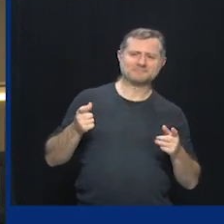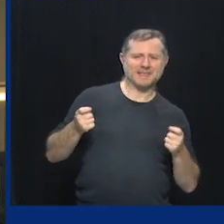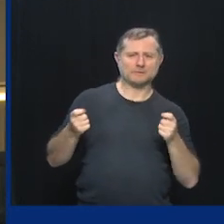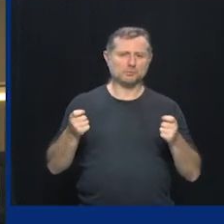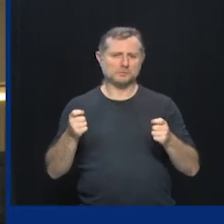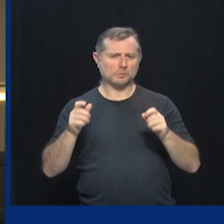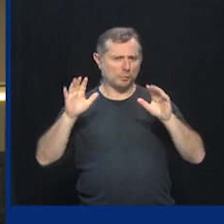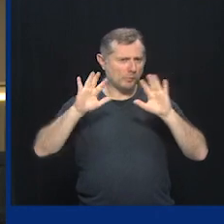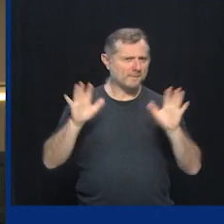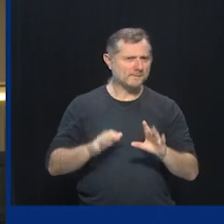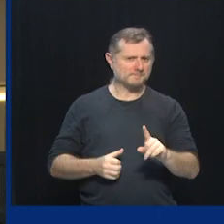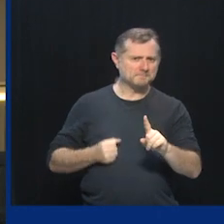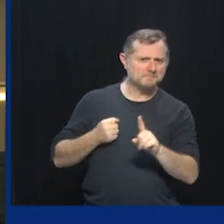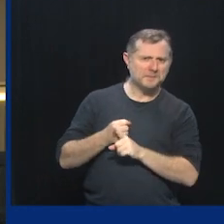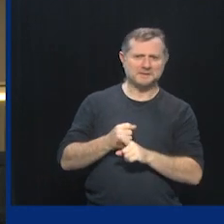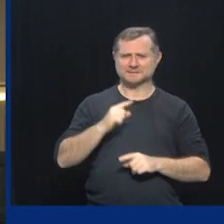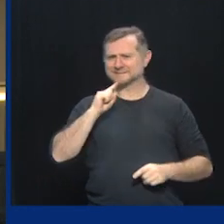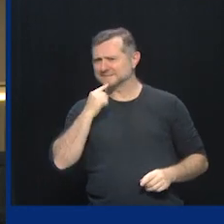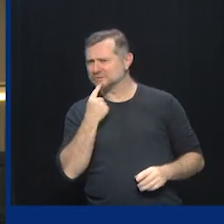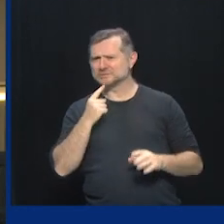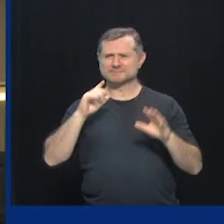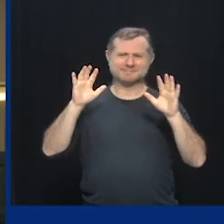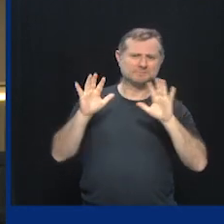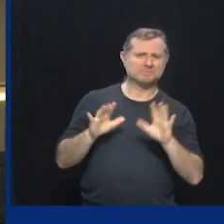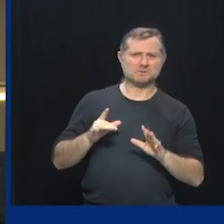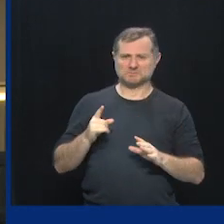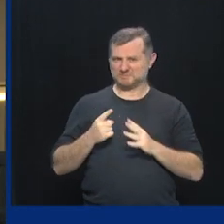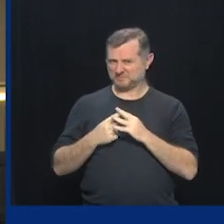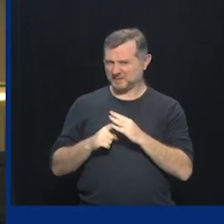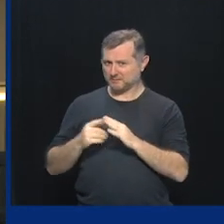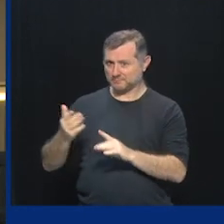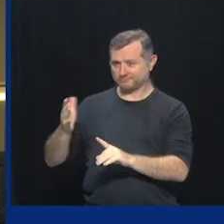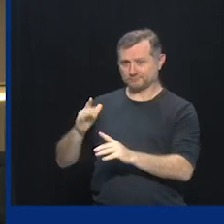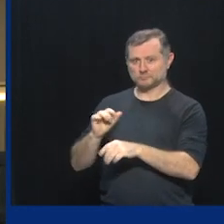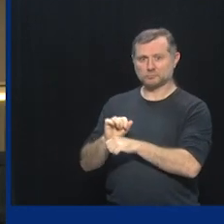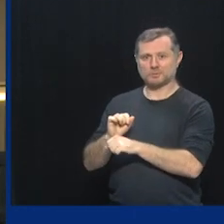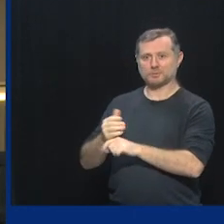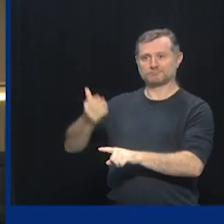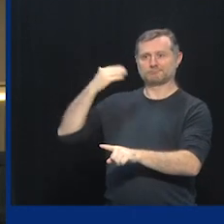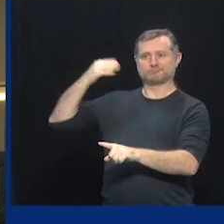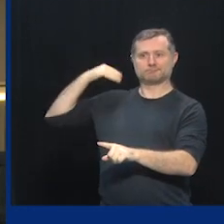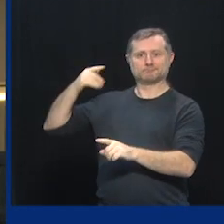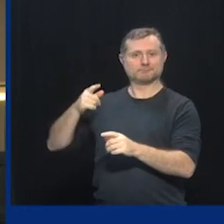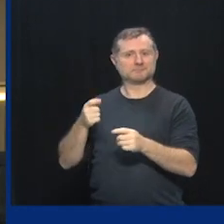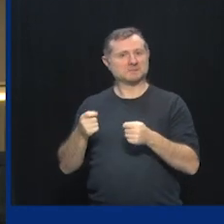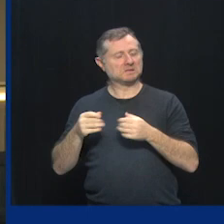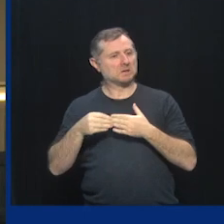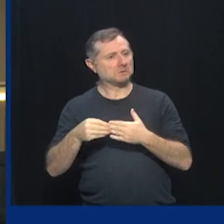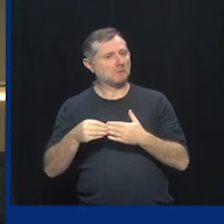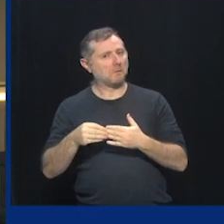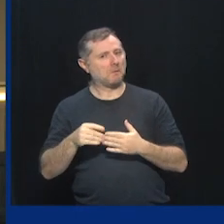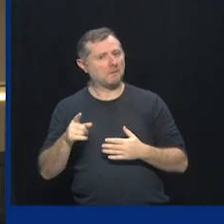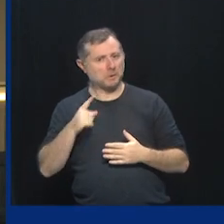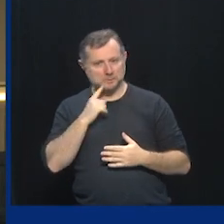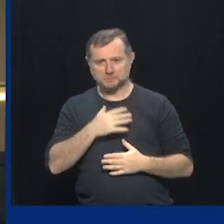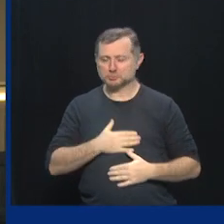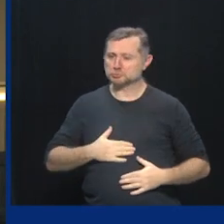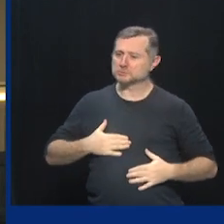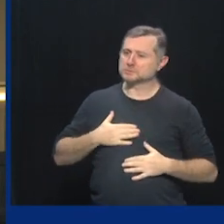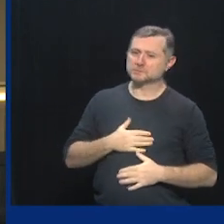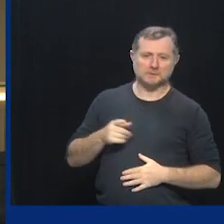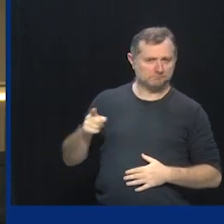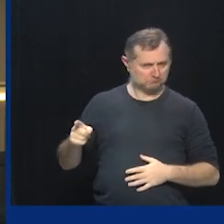early days of her administration. And we are very pleased in the way she's done that. She's assumed